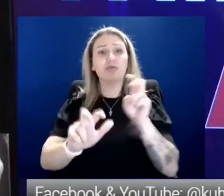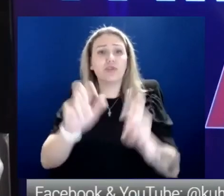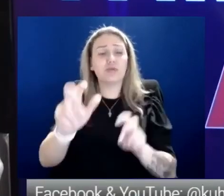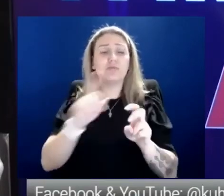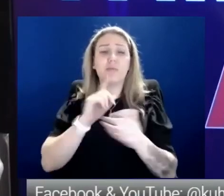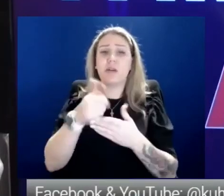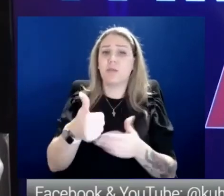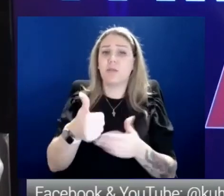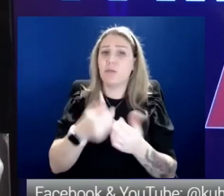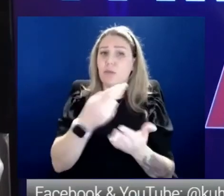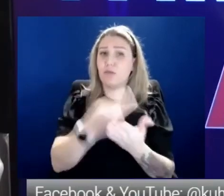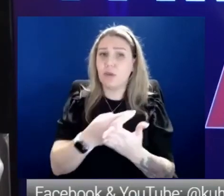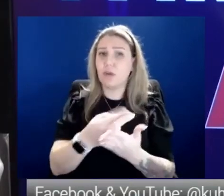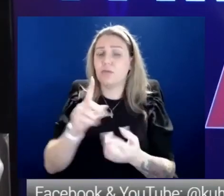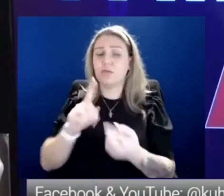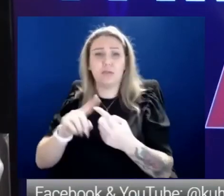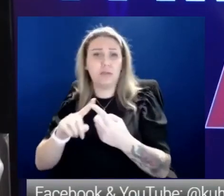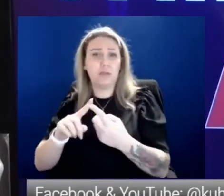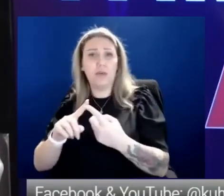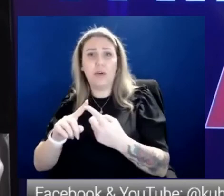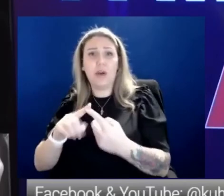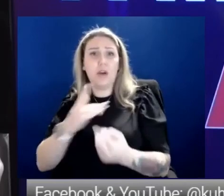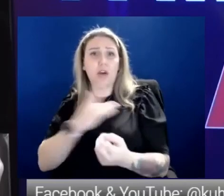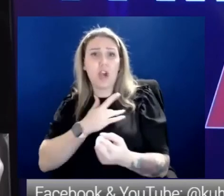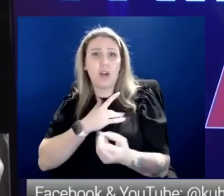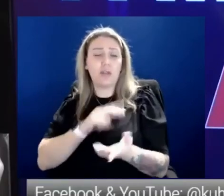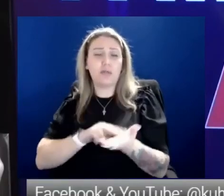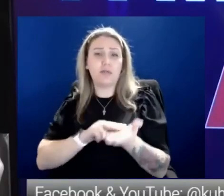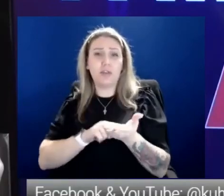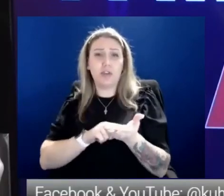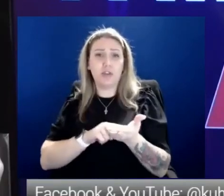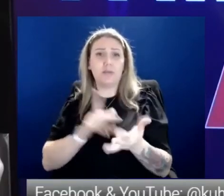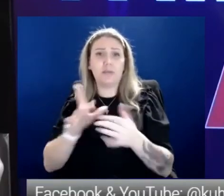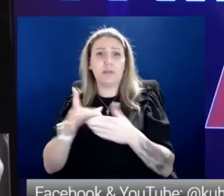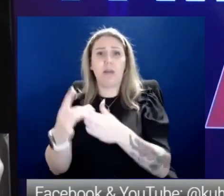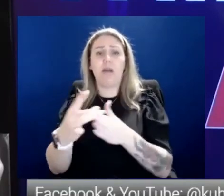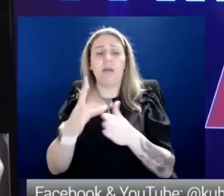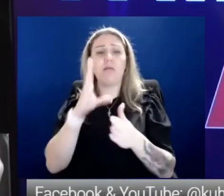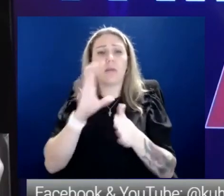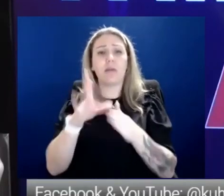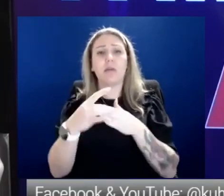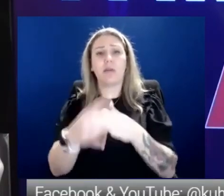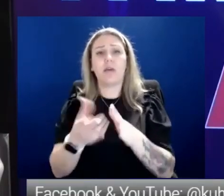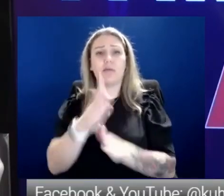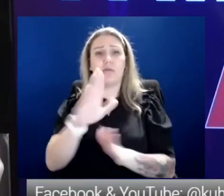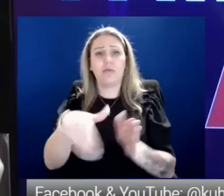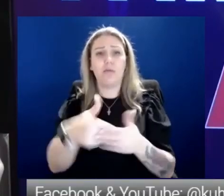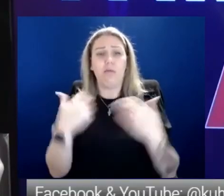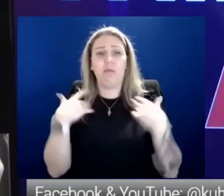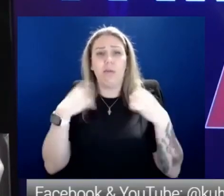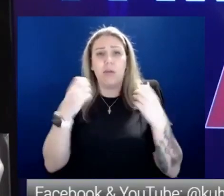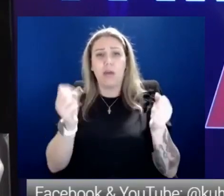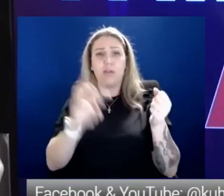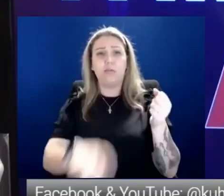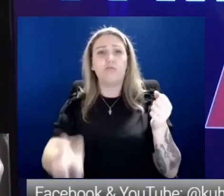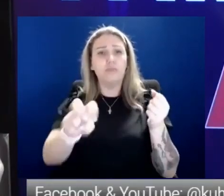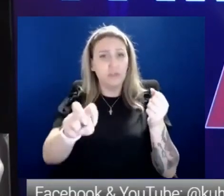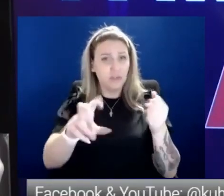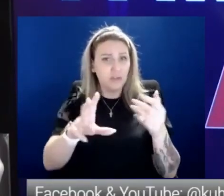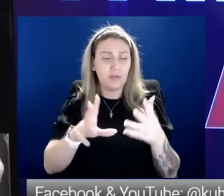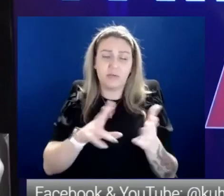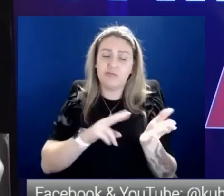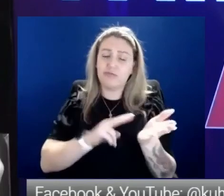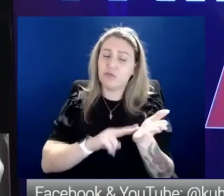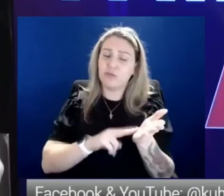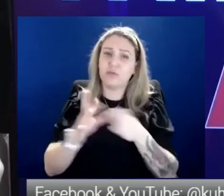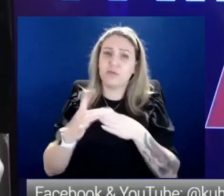a cardiac nurse navigator. And that's someone who will guide you every step of the way through your health journey. Nurse navigators are amazing. And